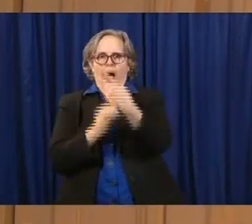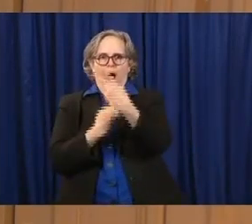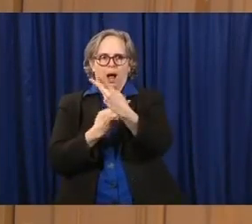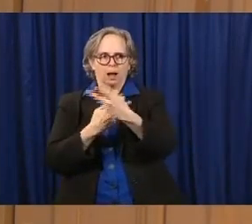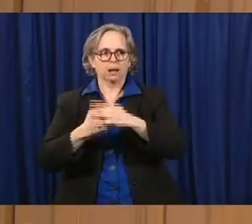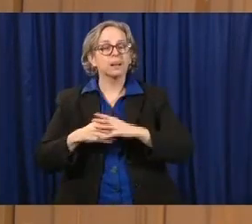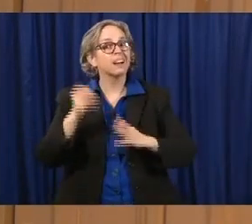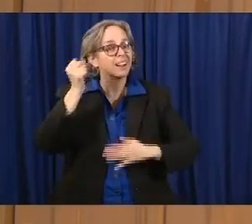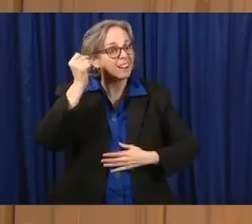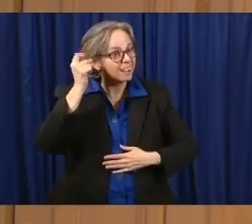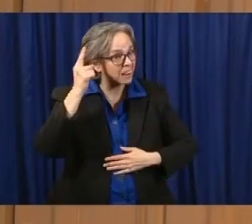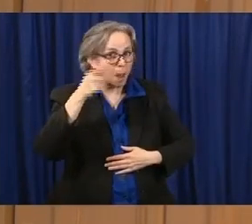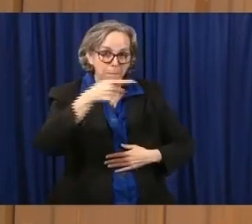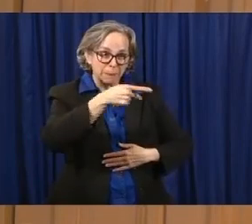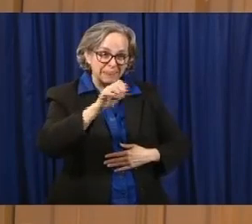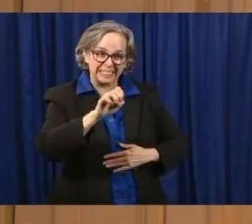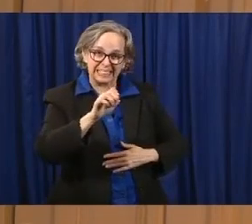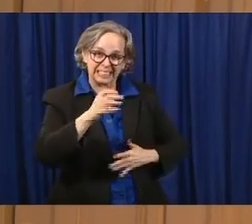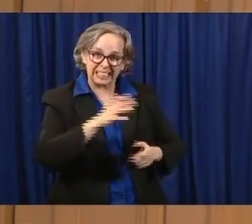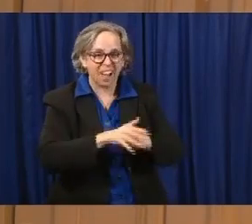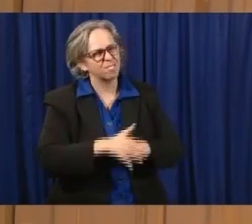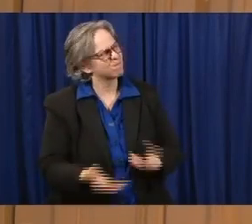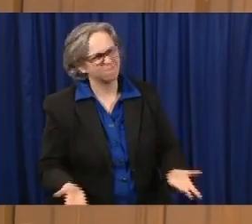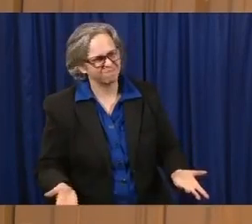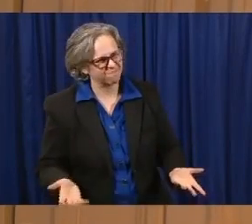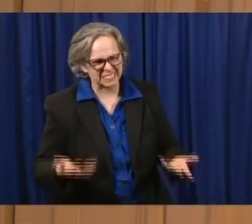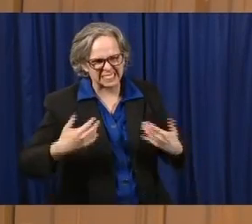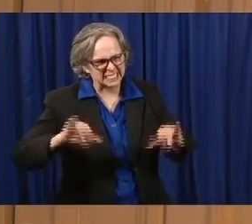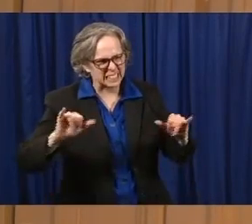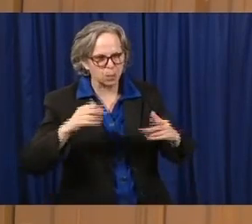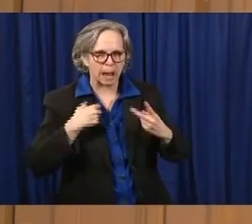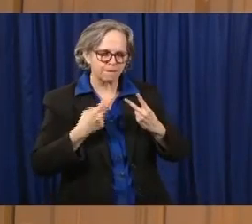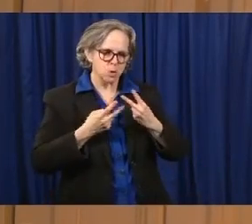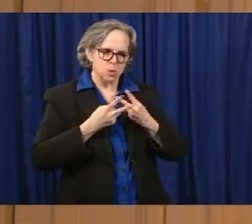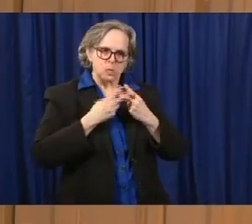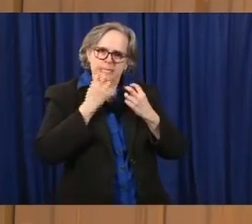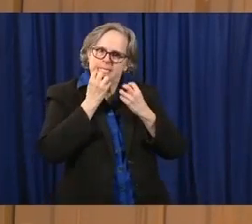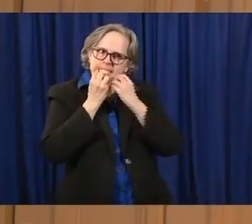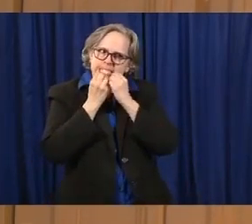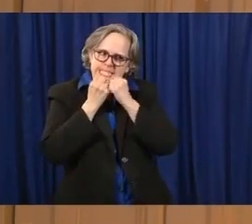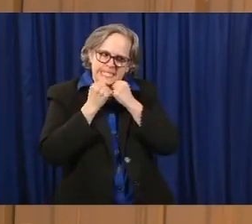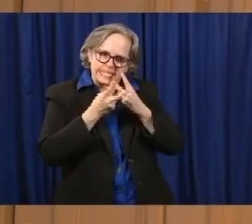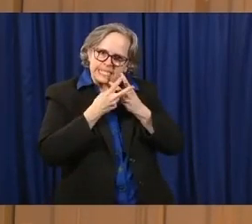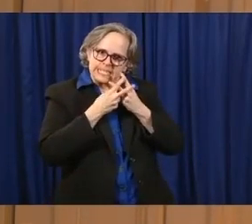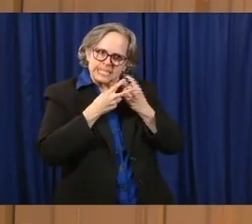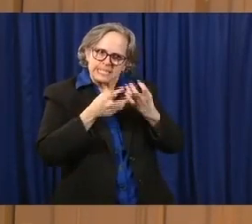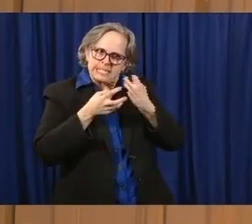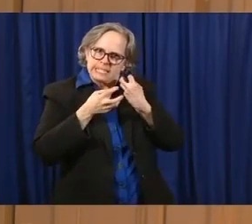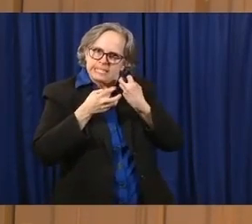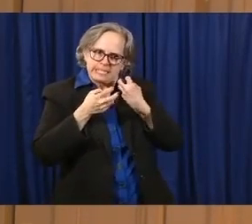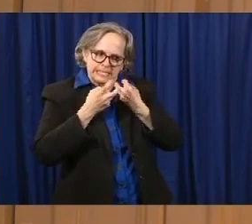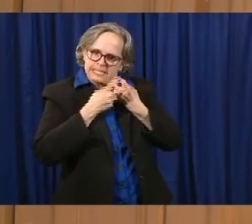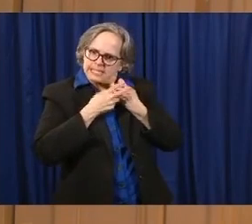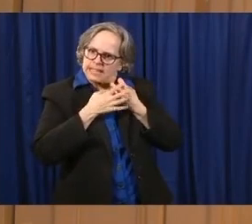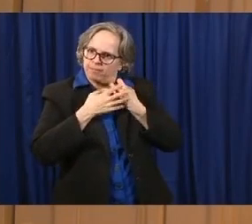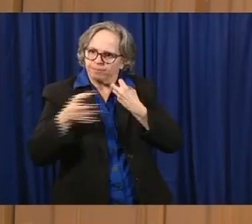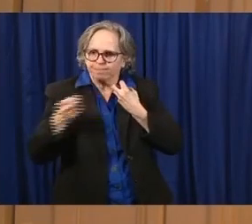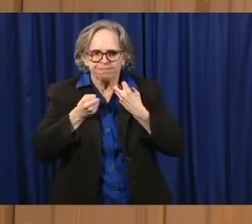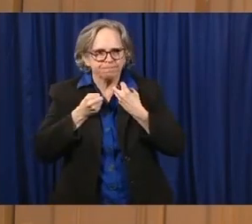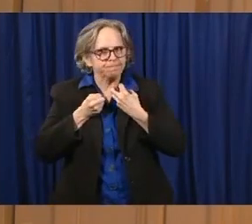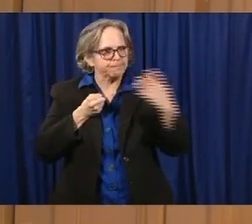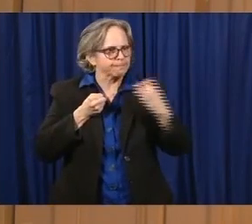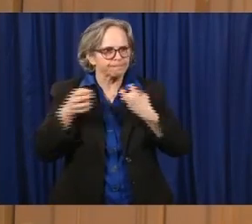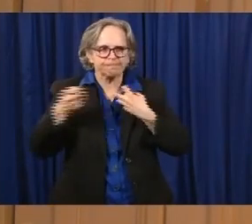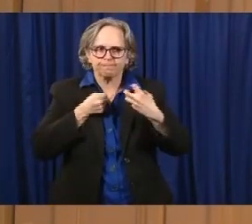shortage of PPE, and so we have to be conserving and be careful about our choices, so that is available to the people on the front